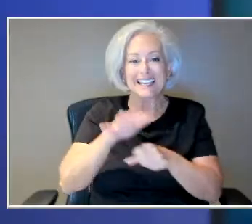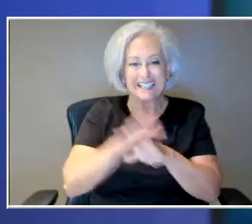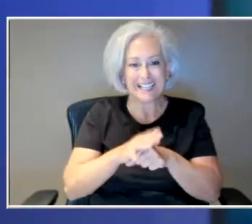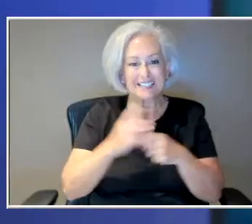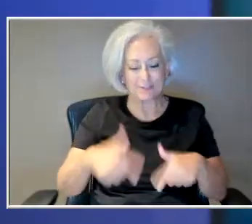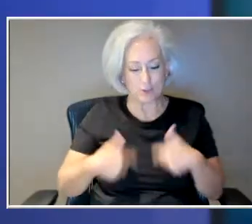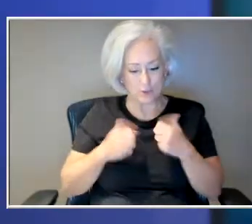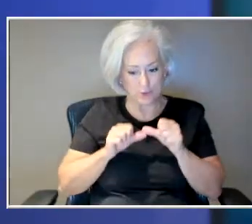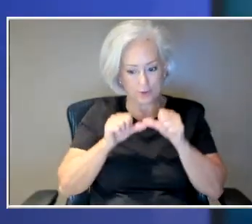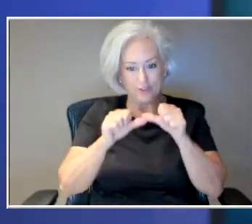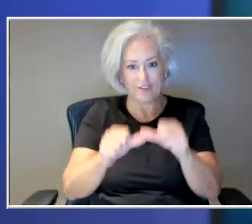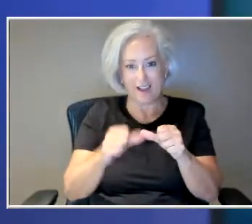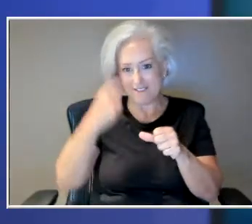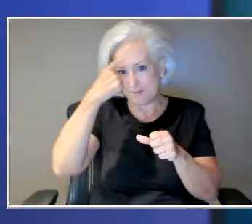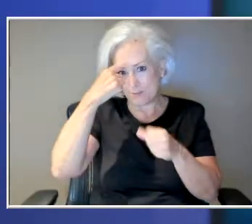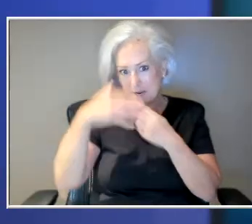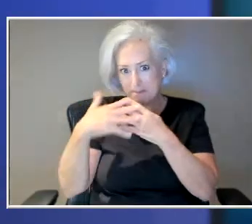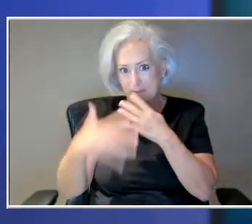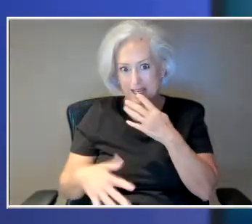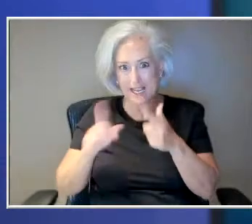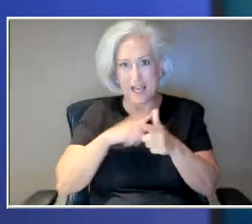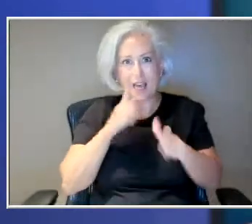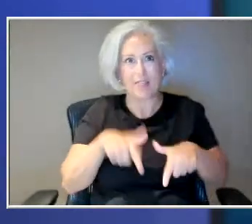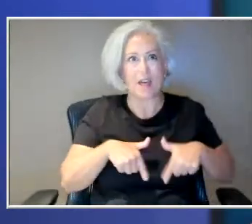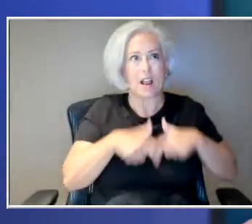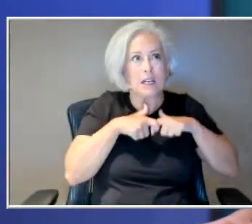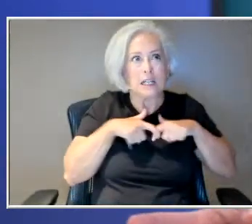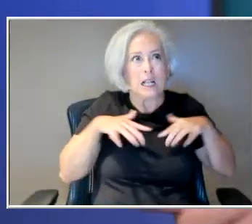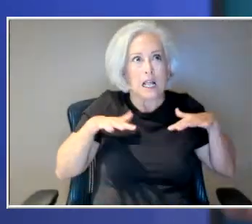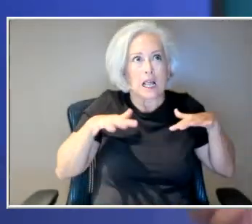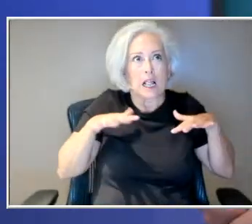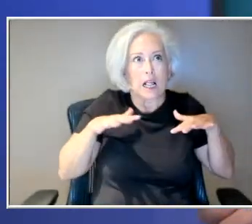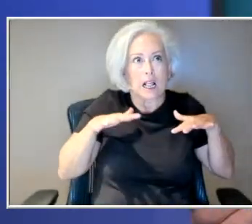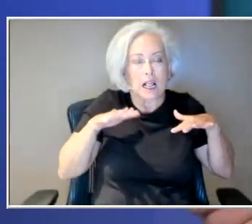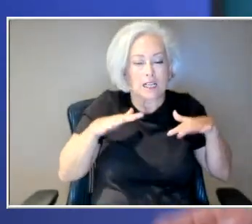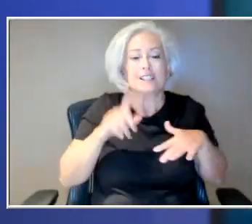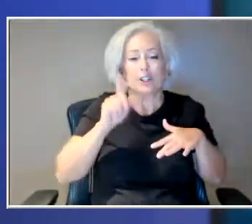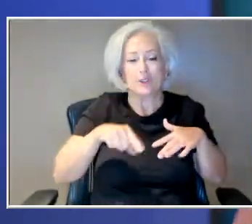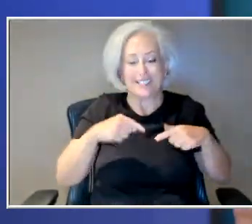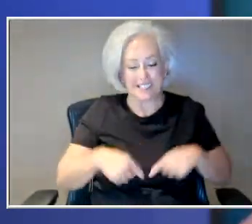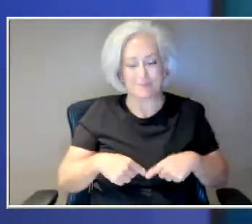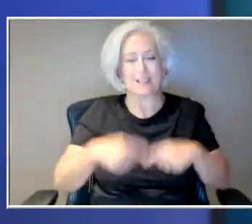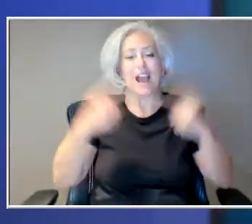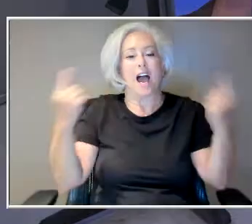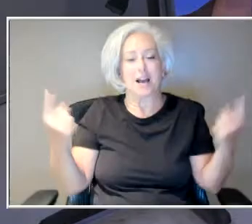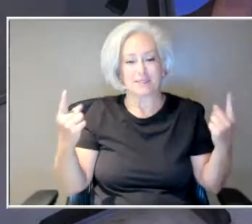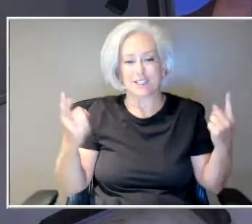and then hole yourself up and become a couch potato. It's got to be the opposite. You got to live your life to the fullest.